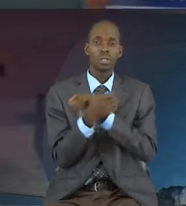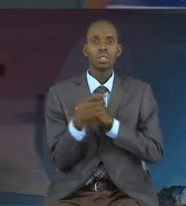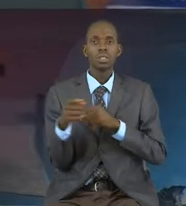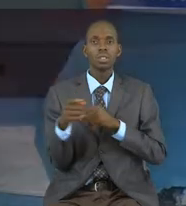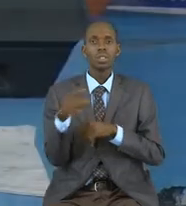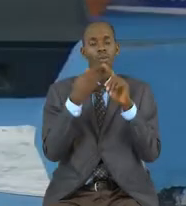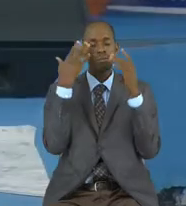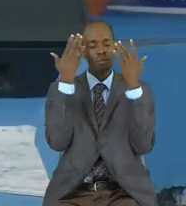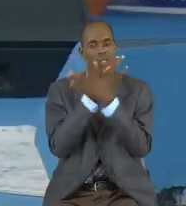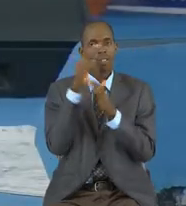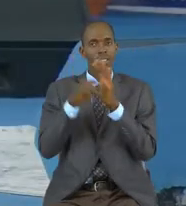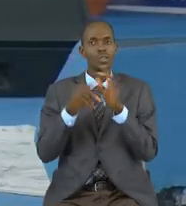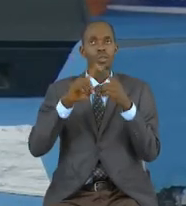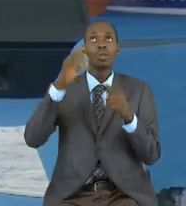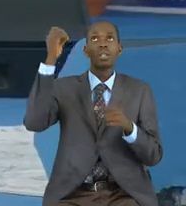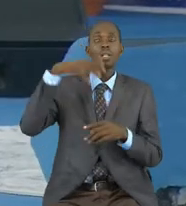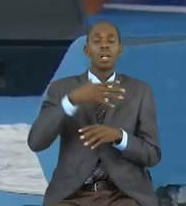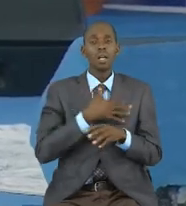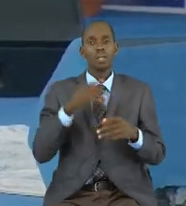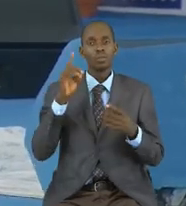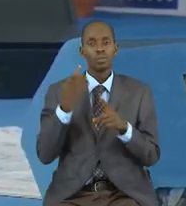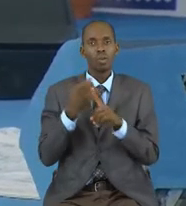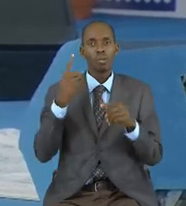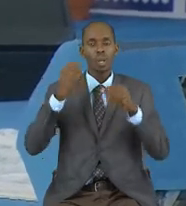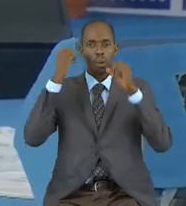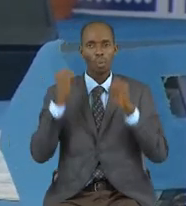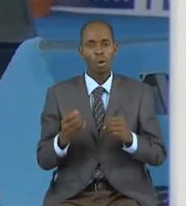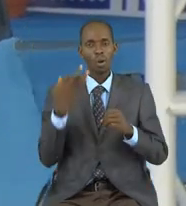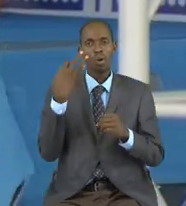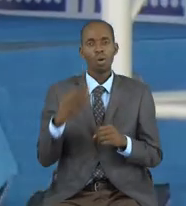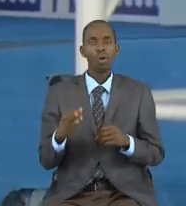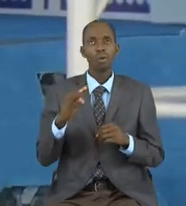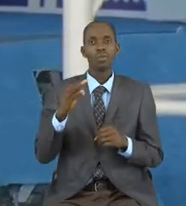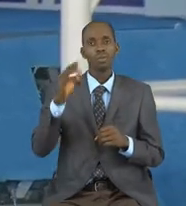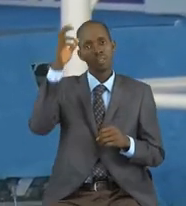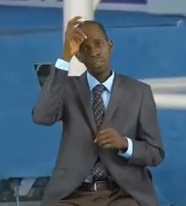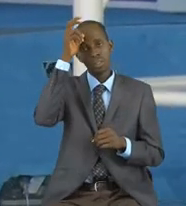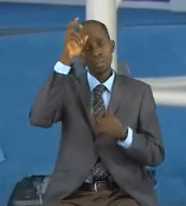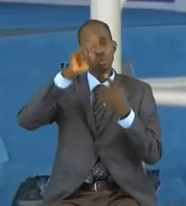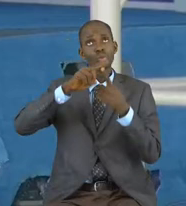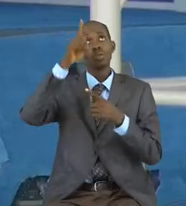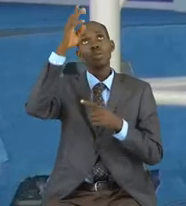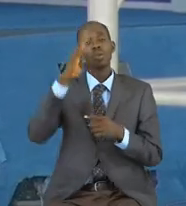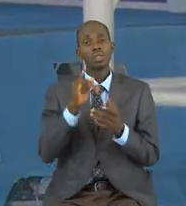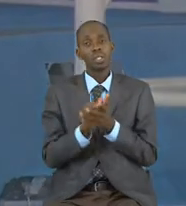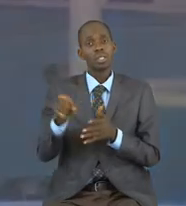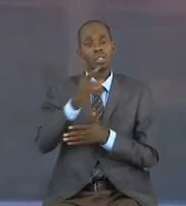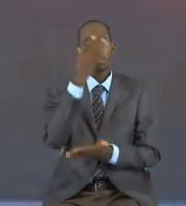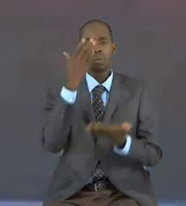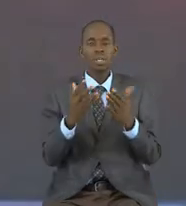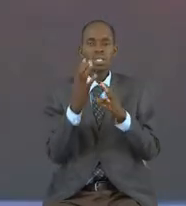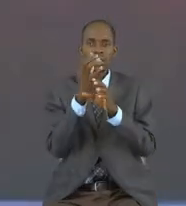from the power of Satan unto God, that they may receive forgiveness of